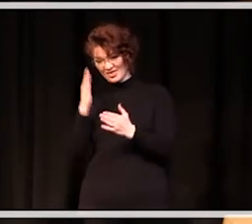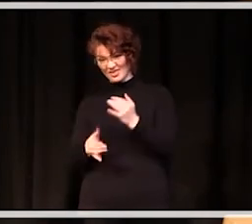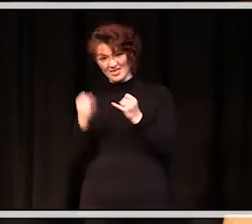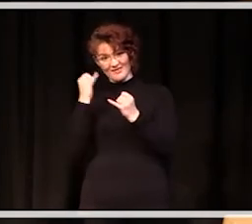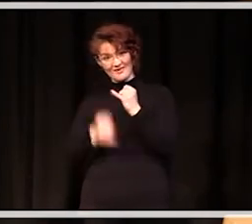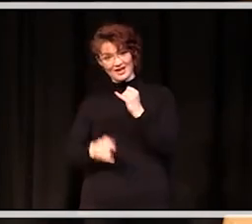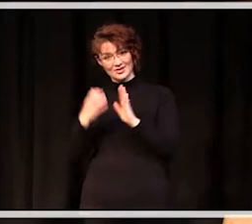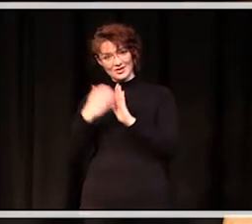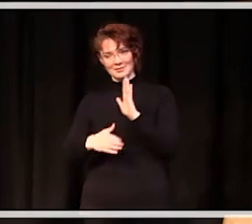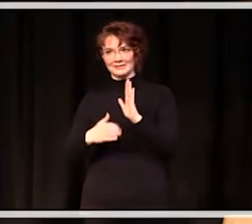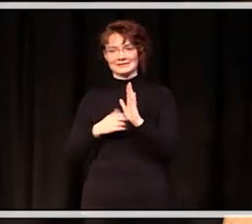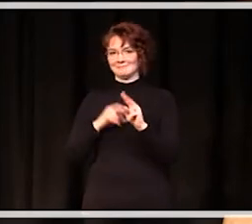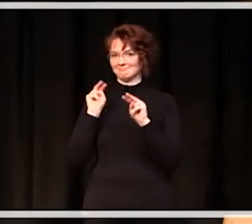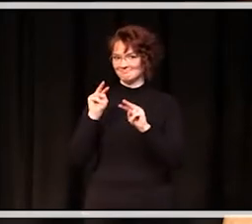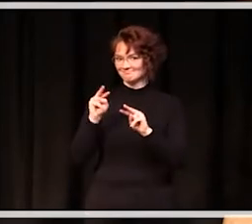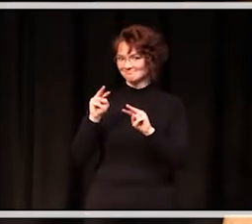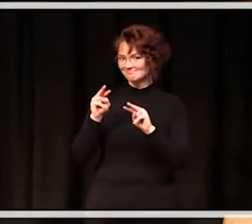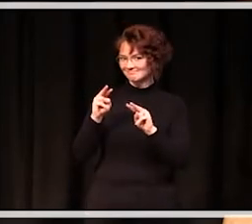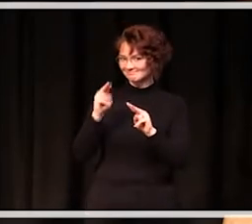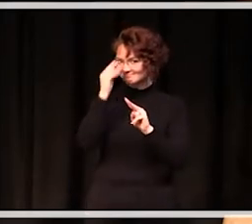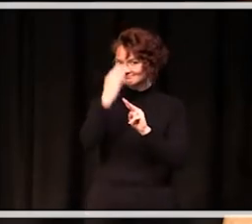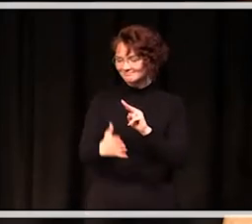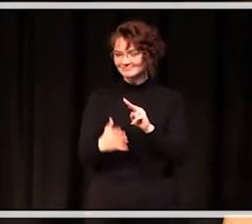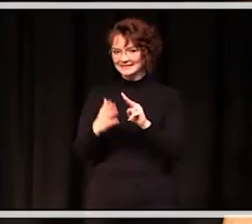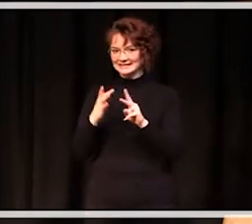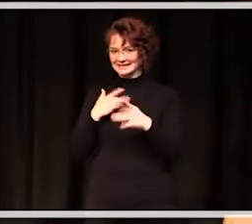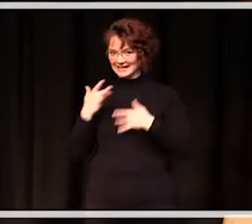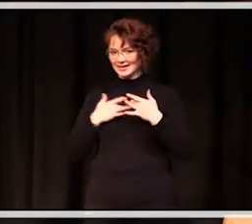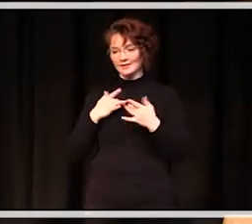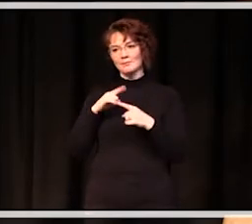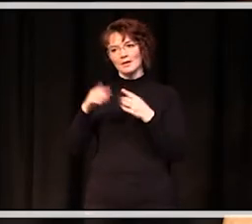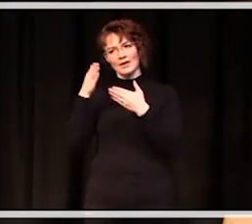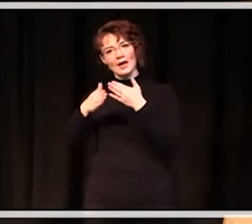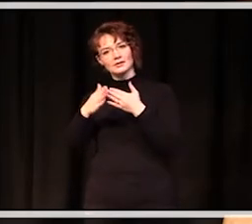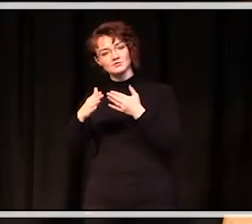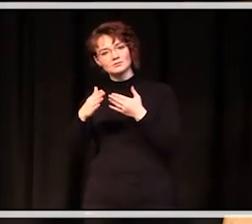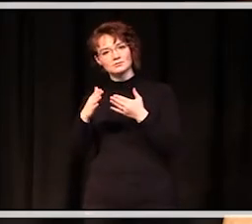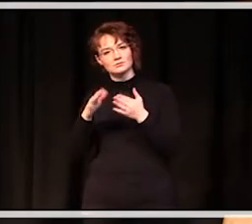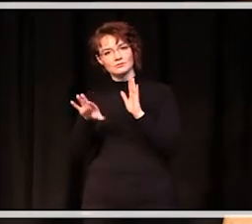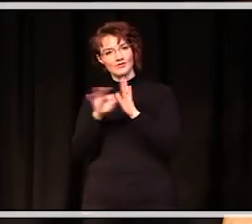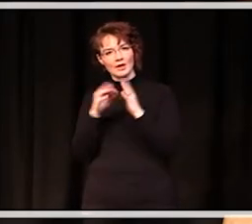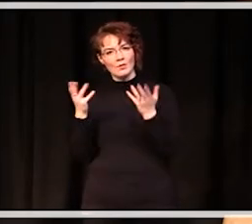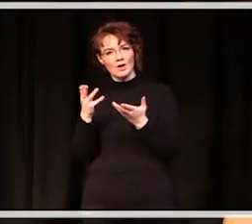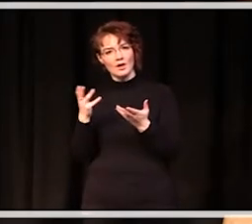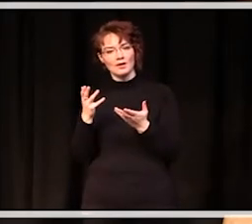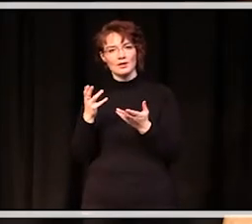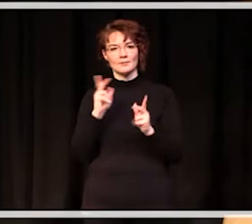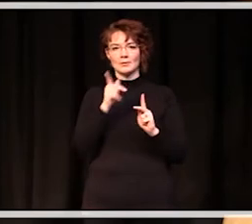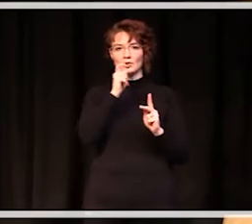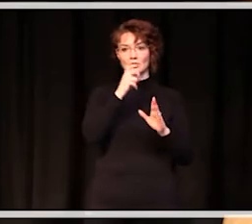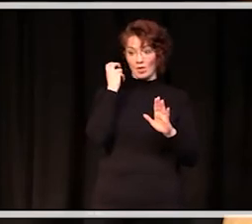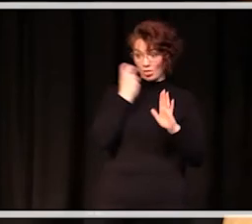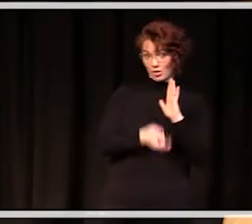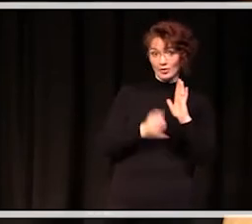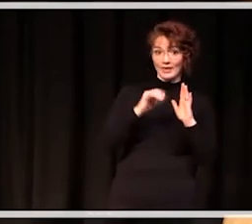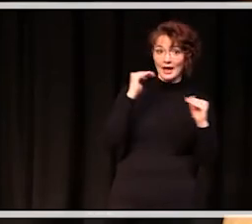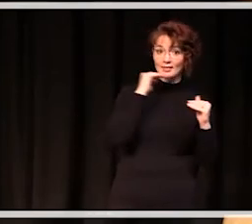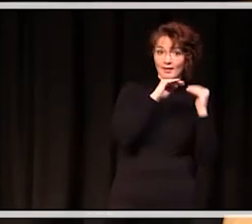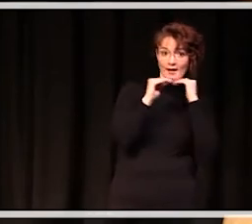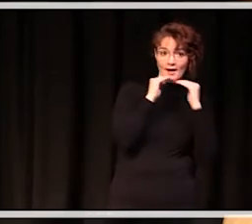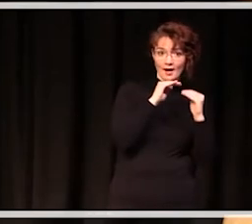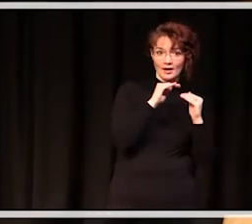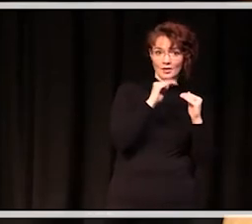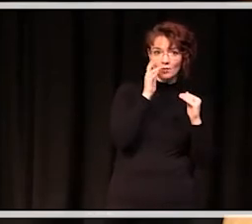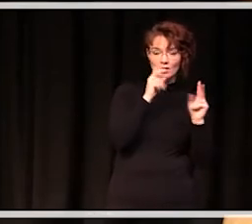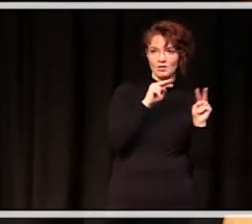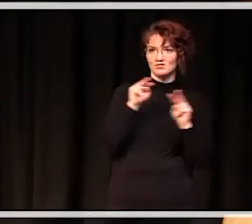chapters, which I can't wait until we do get there, what we're going to discover is people who've bought into this lie, they're going to have a look of loss